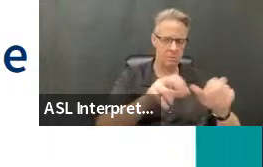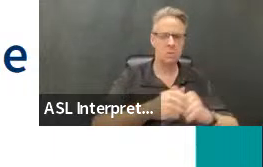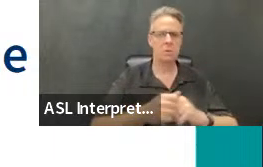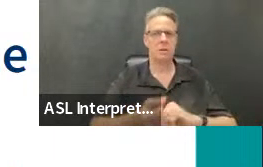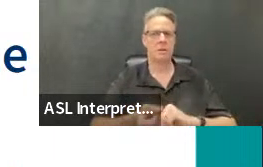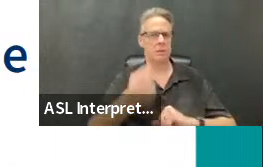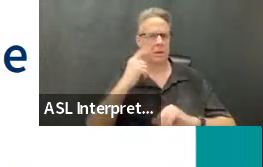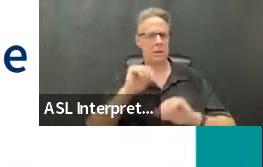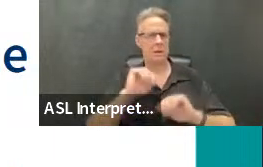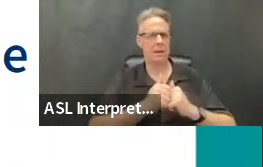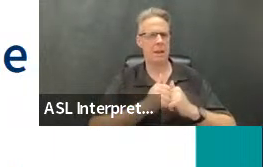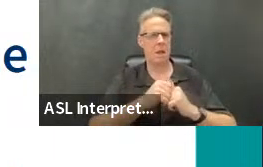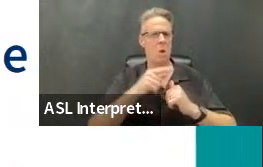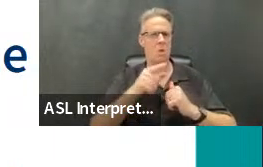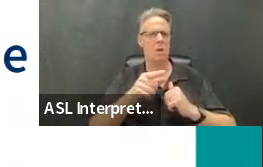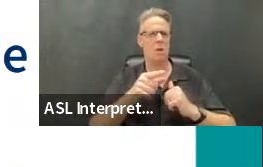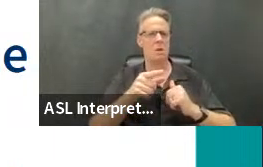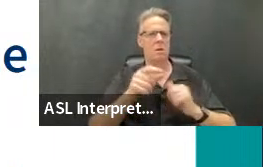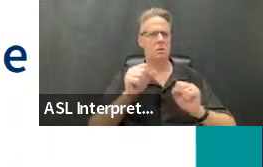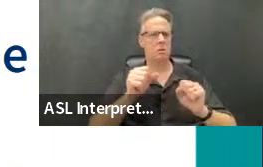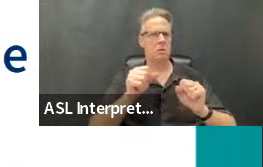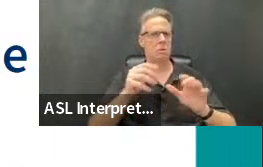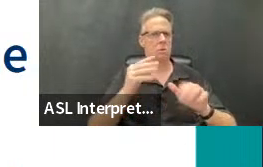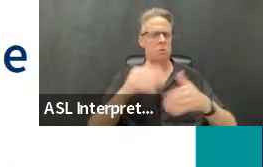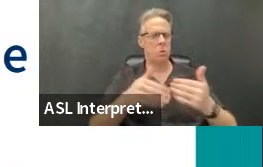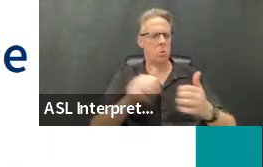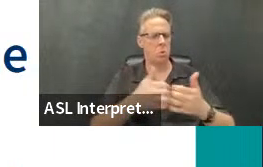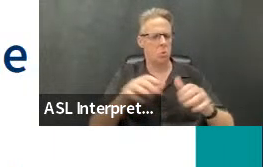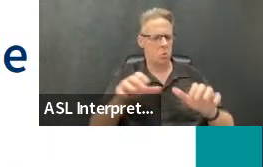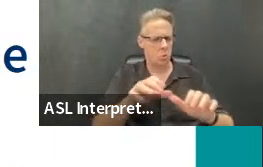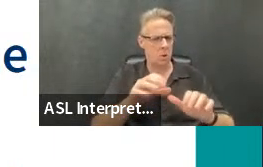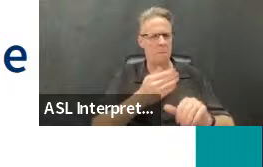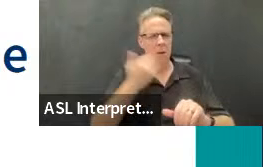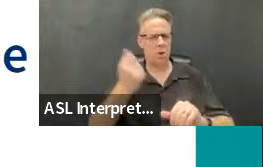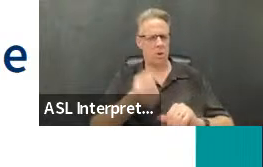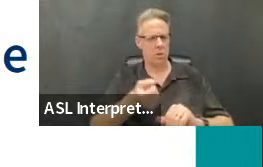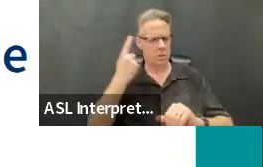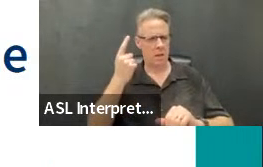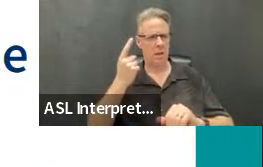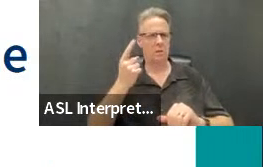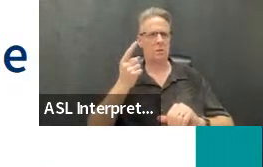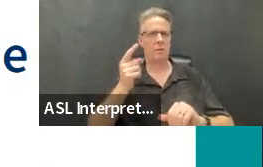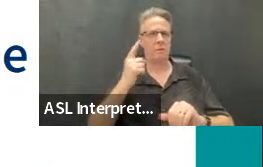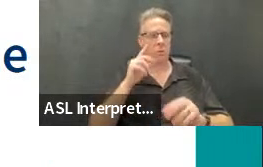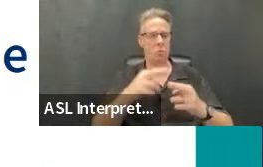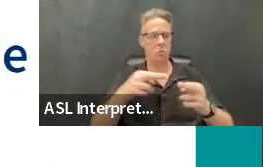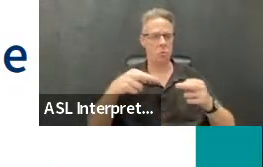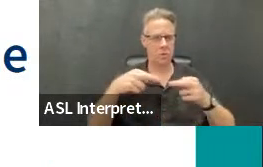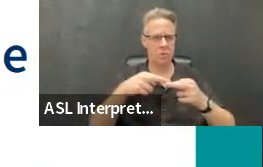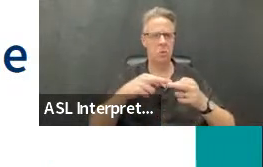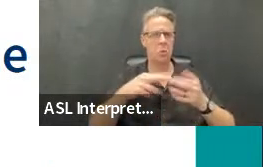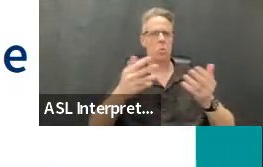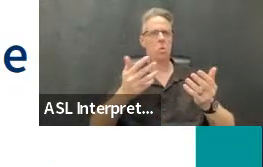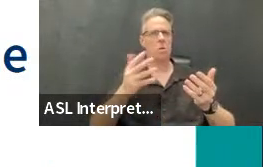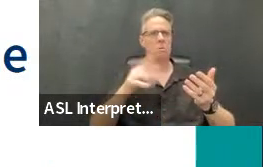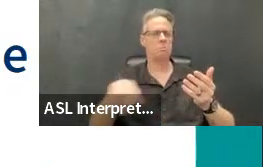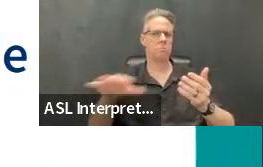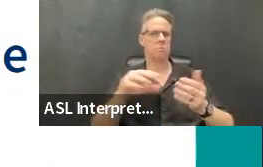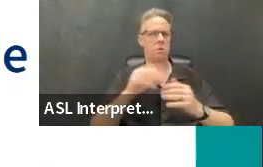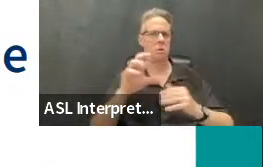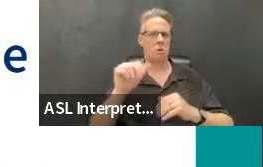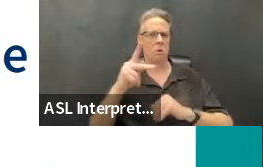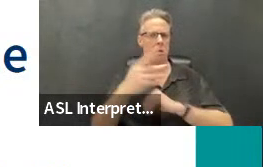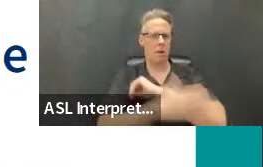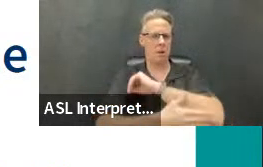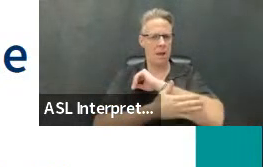understanding how they might perform and getting a deeper understanding of where we're at as a region and what the folks in Clark County,